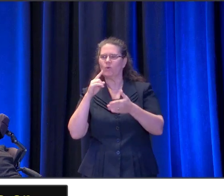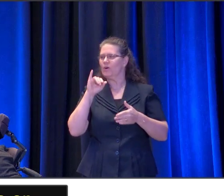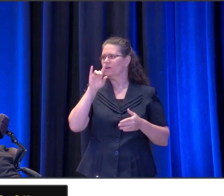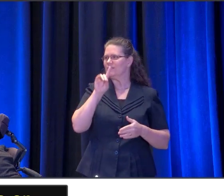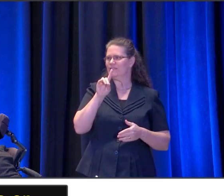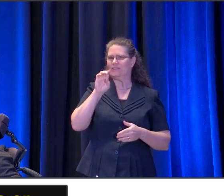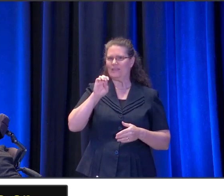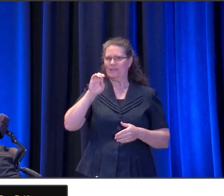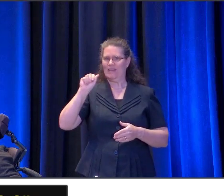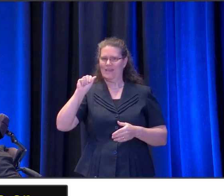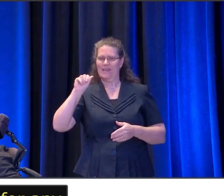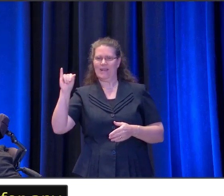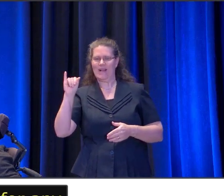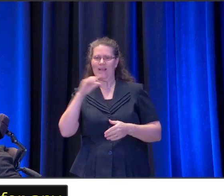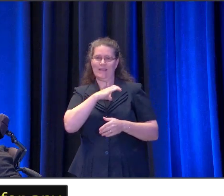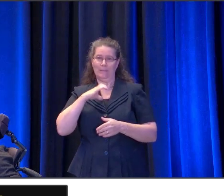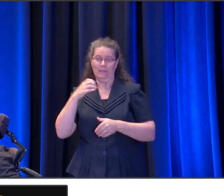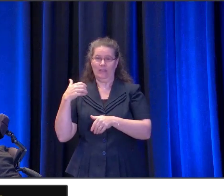Next, I'd like to